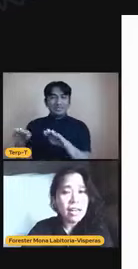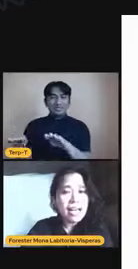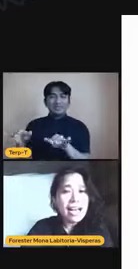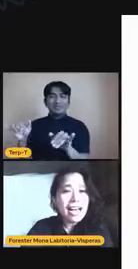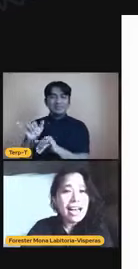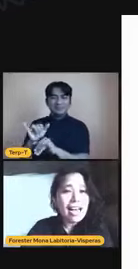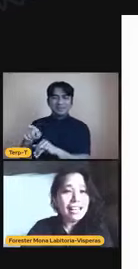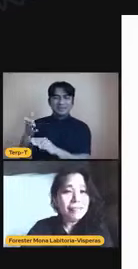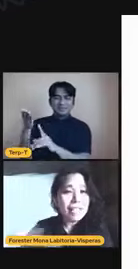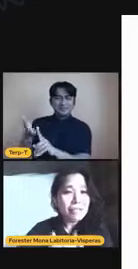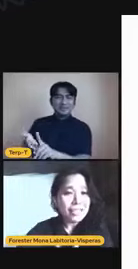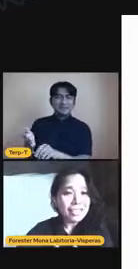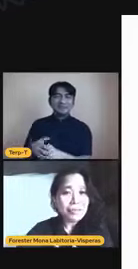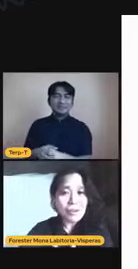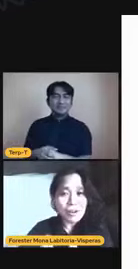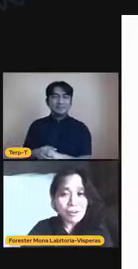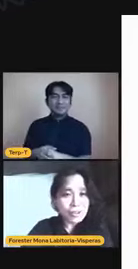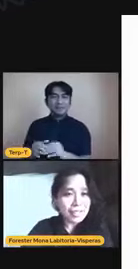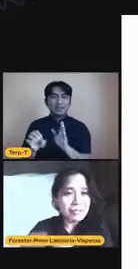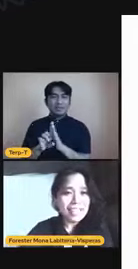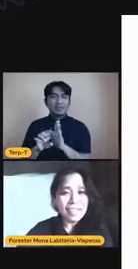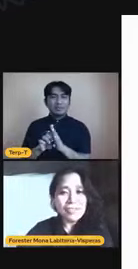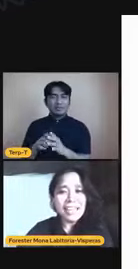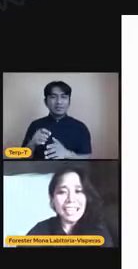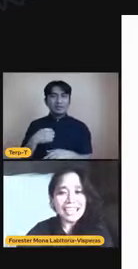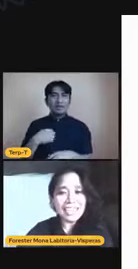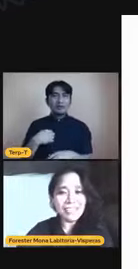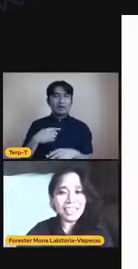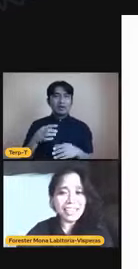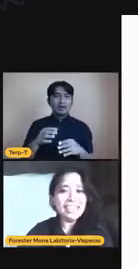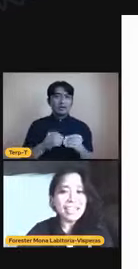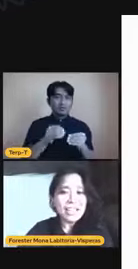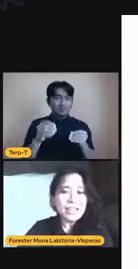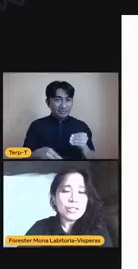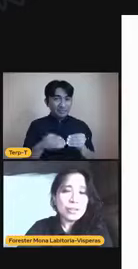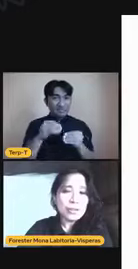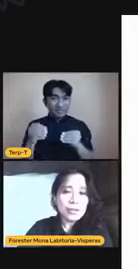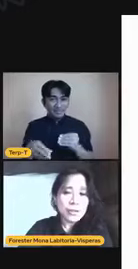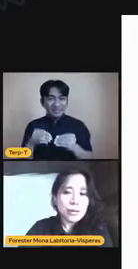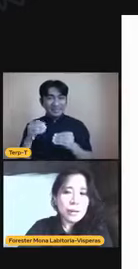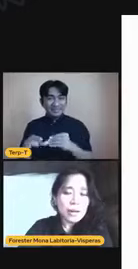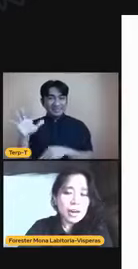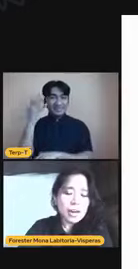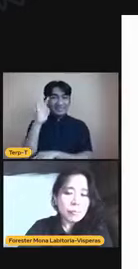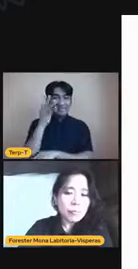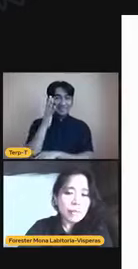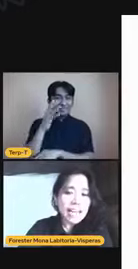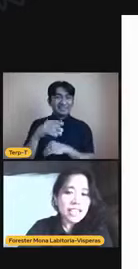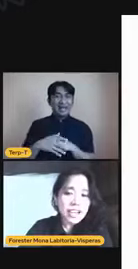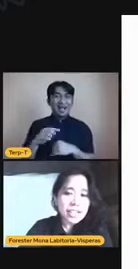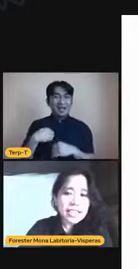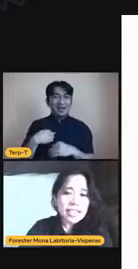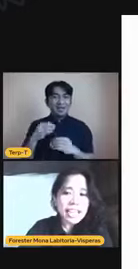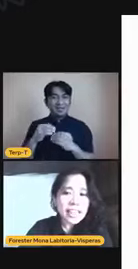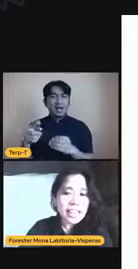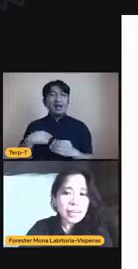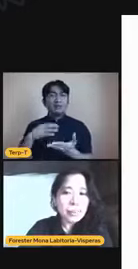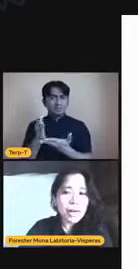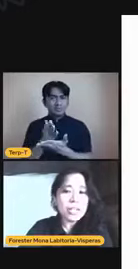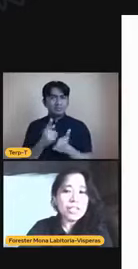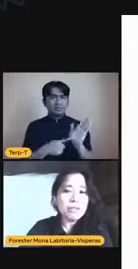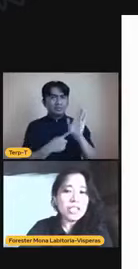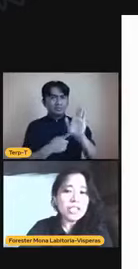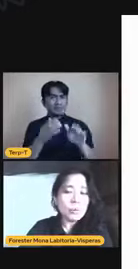niya. Dahil forester po ako, binigyan ko example na yan. So, yun. I share this because I